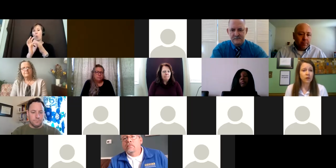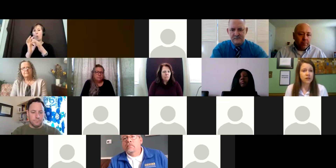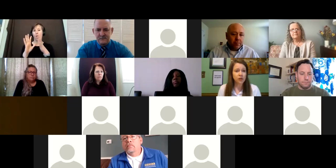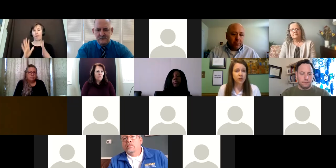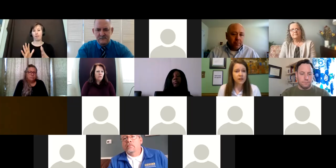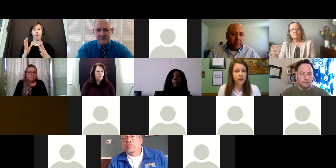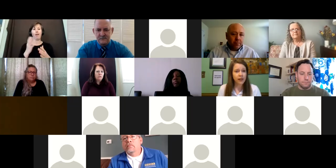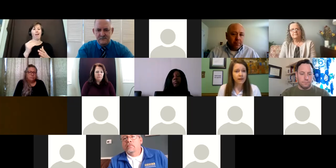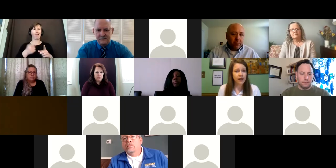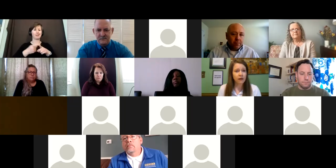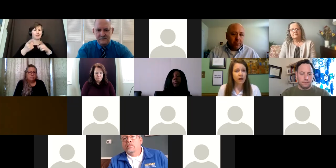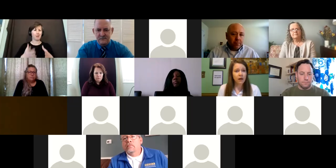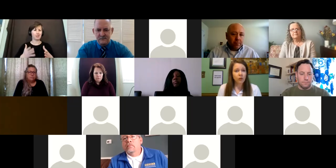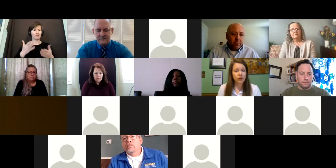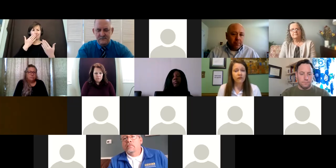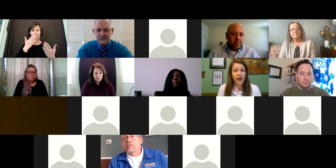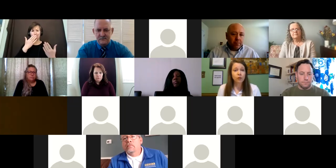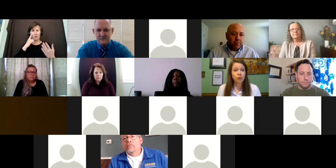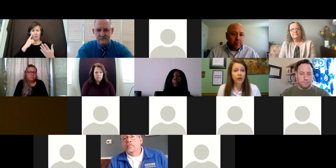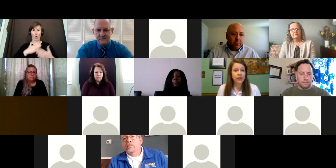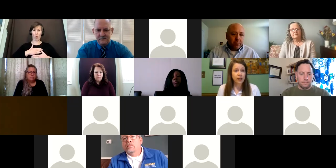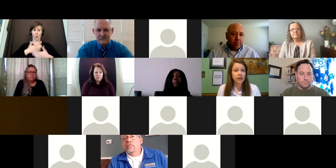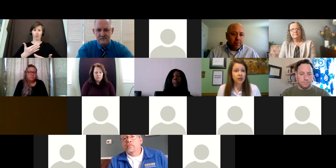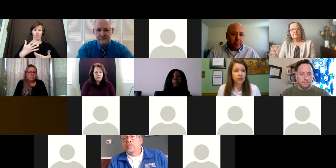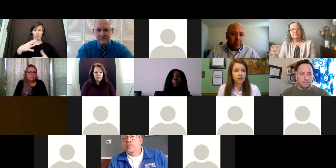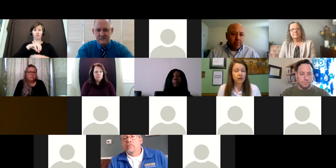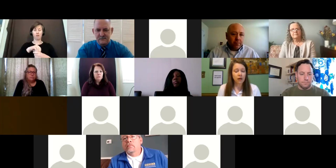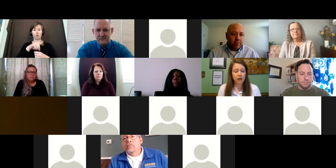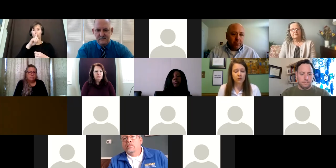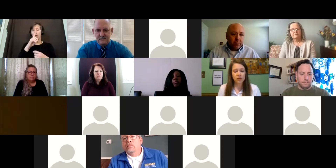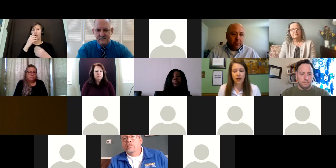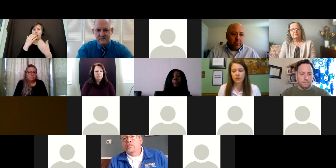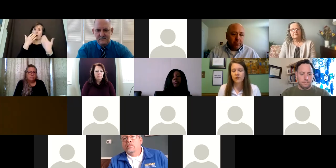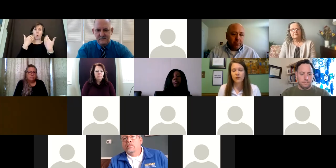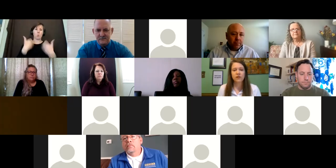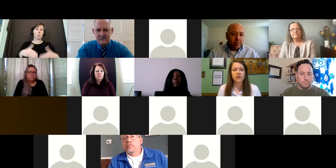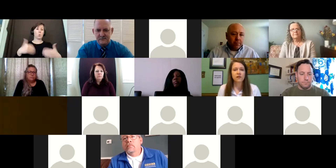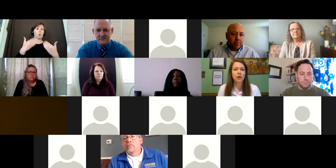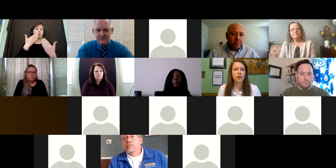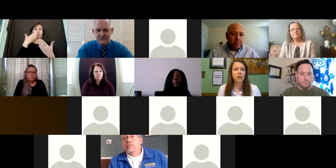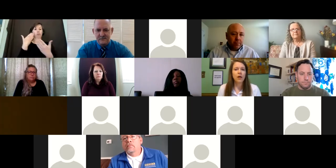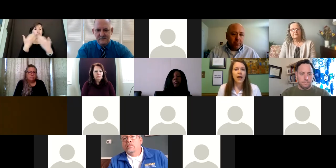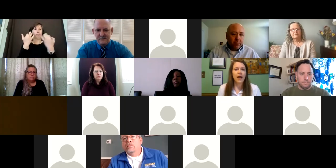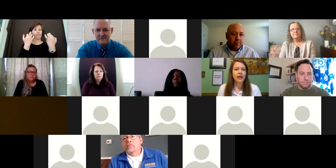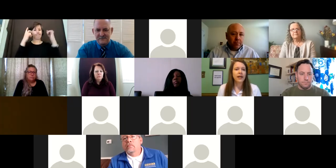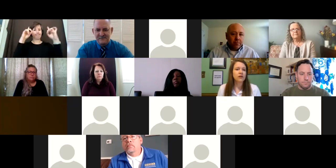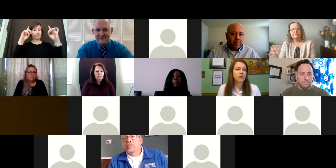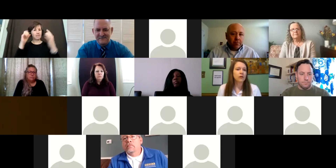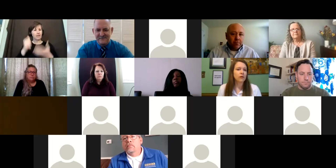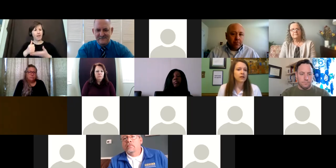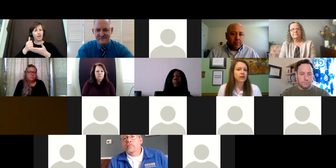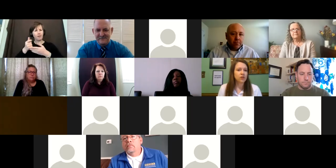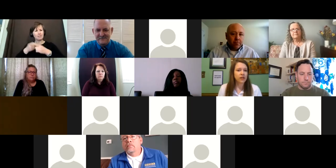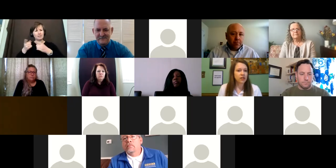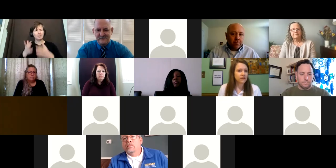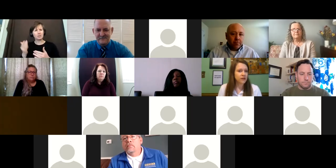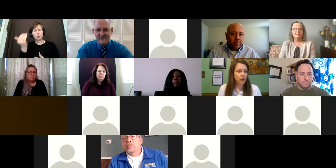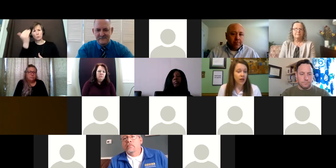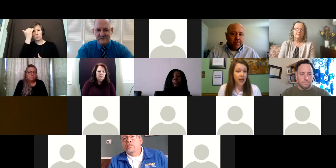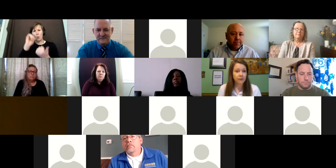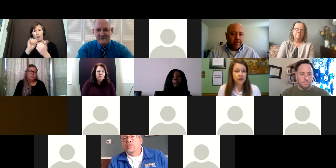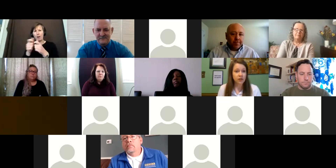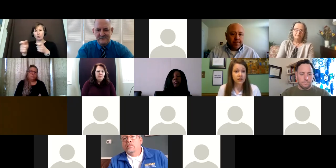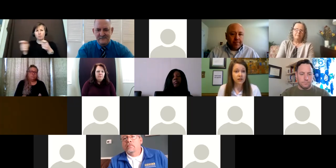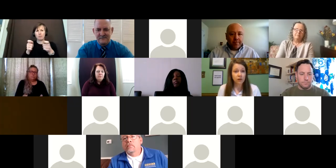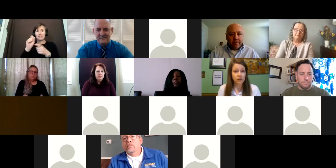for being willing to participate in that really valuable education to help the specialists know how to handle a situation if